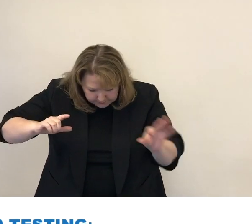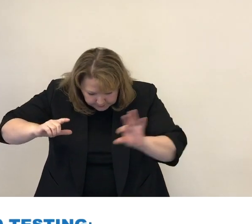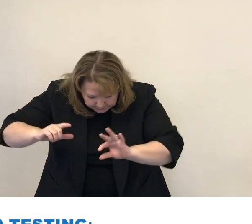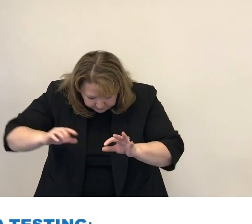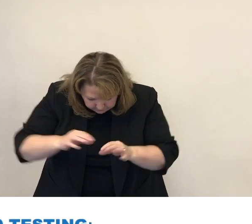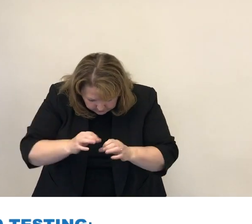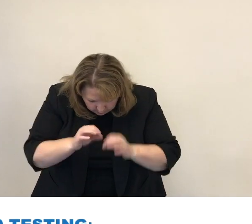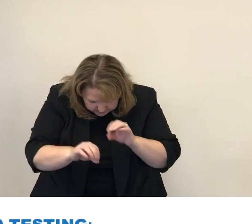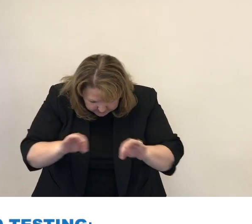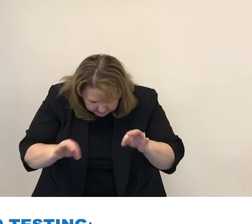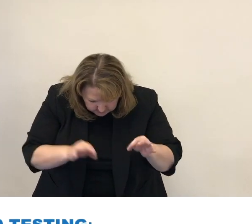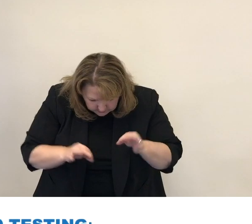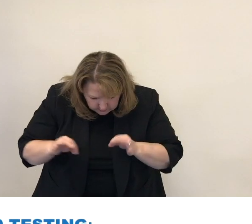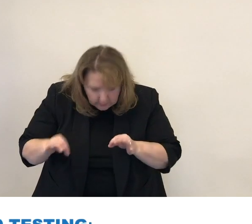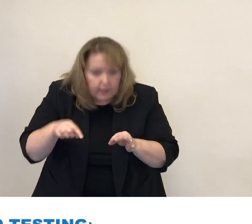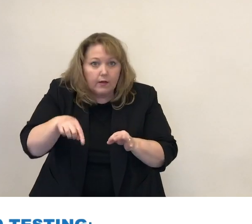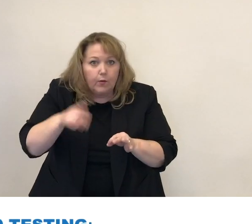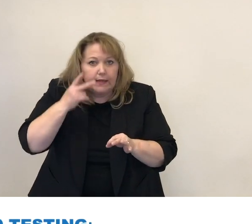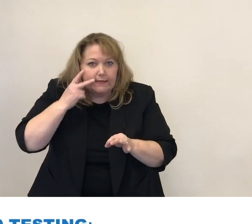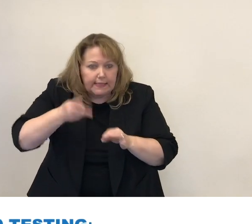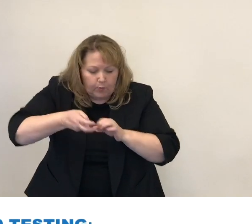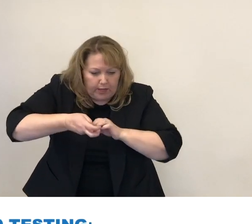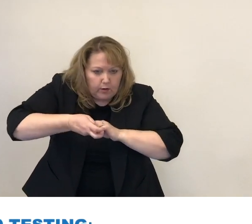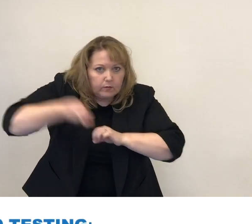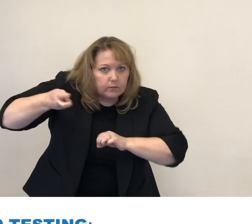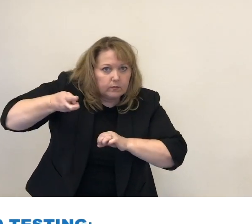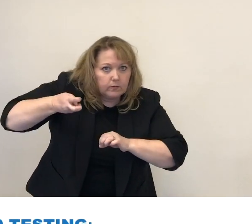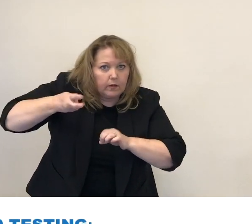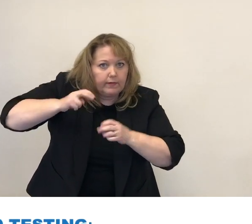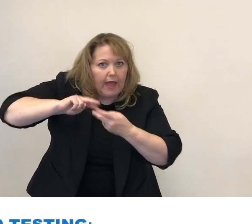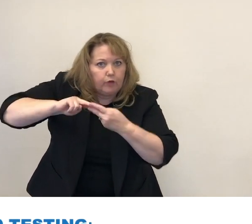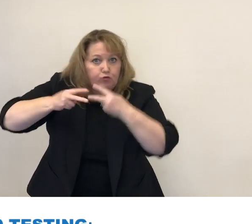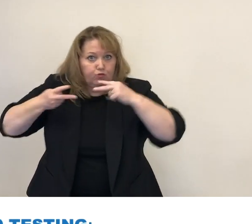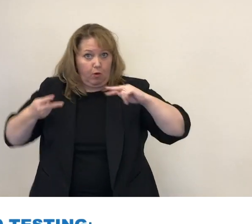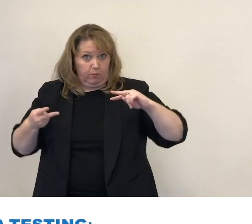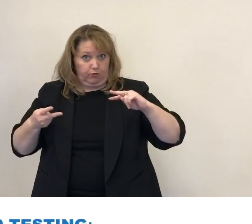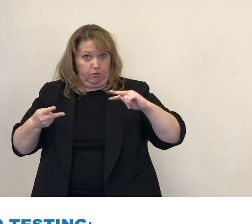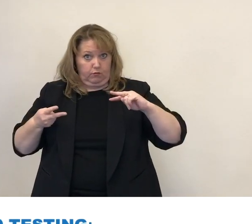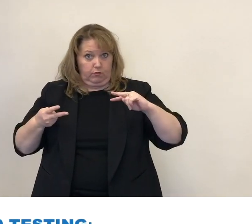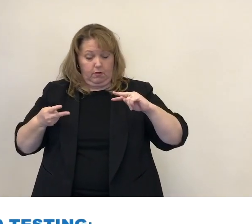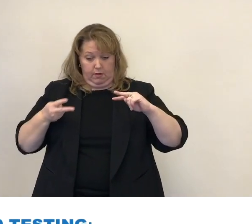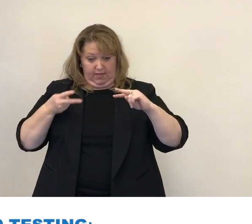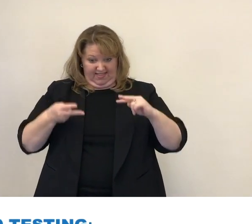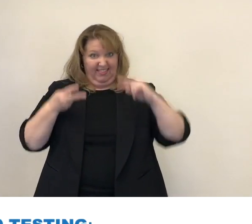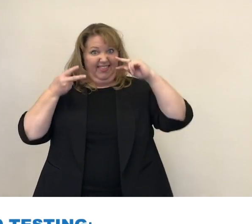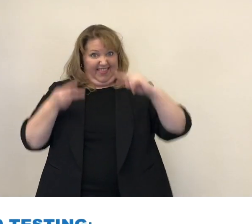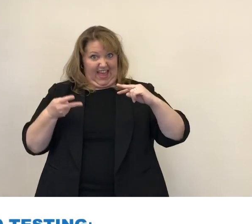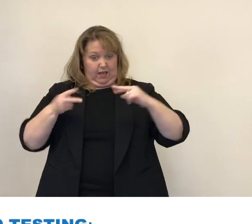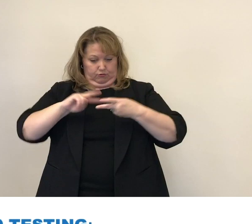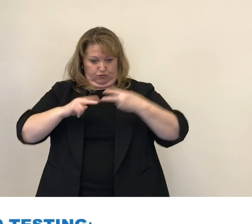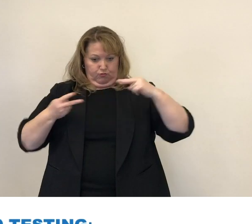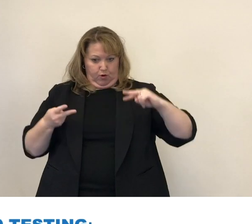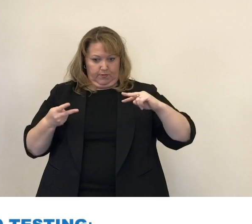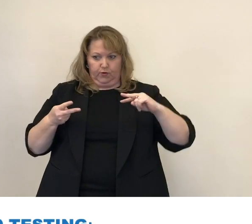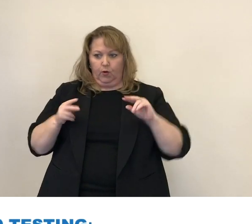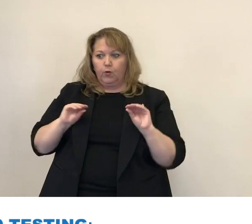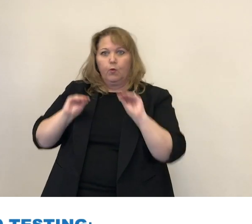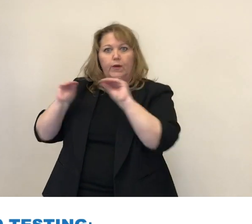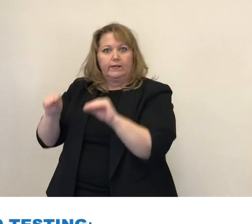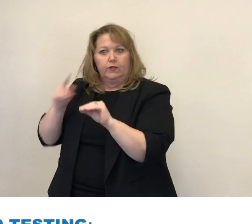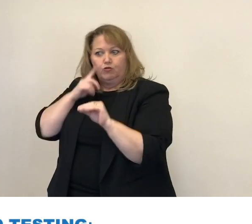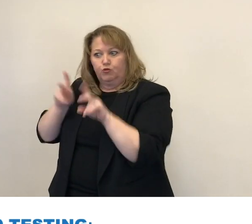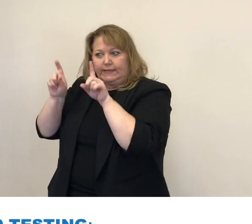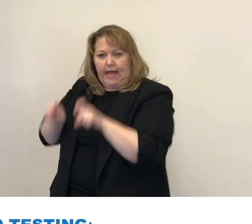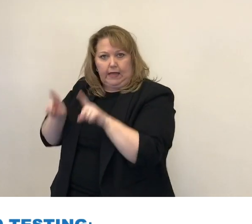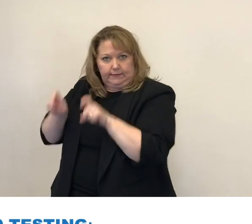virus's chromosomes are being removed. That moves on to the last step of testing. The reason we're testing for the viral chromosome is it's